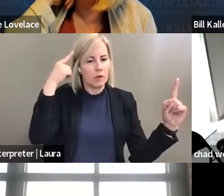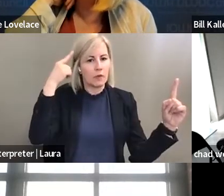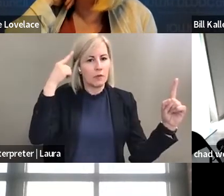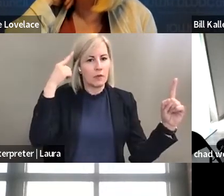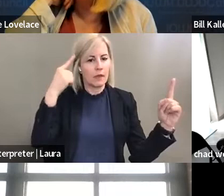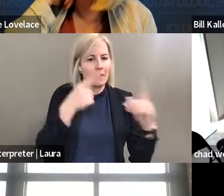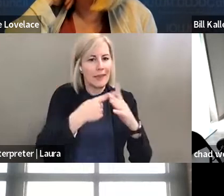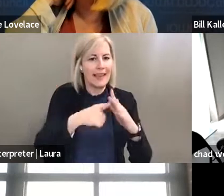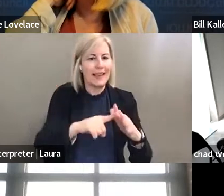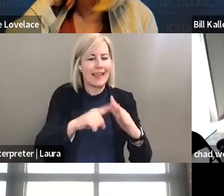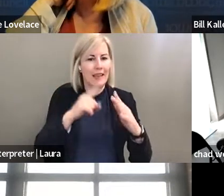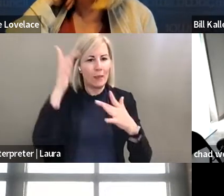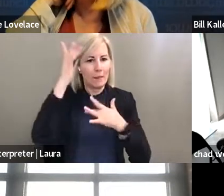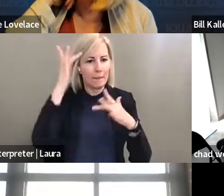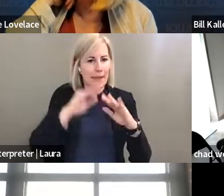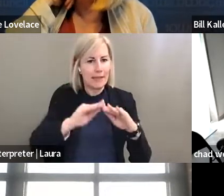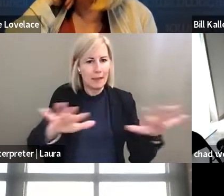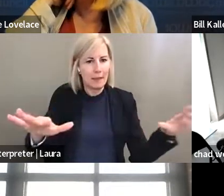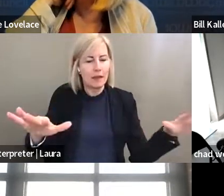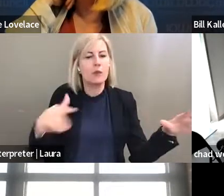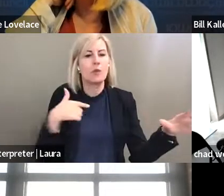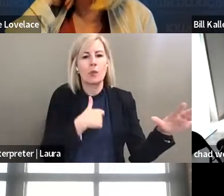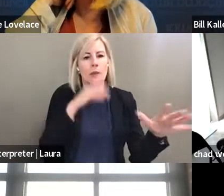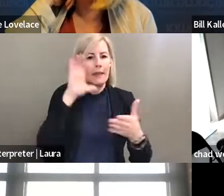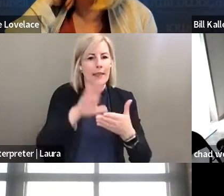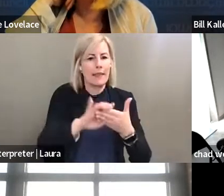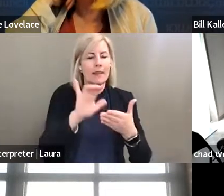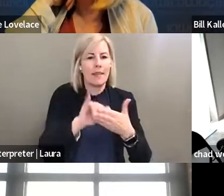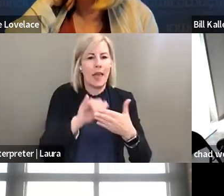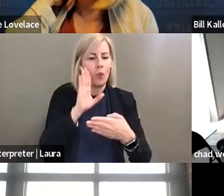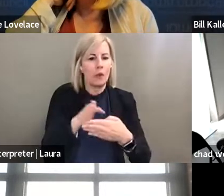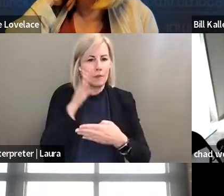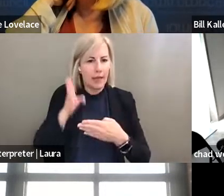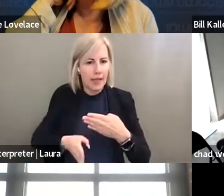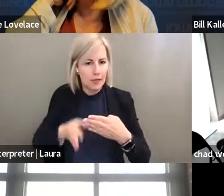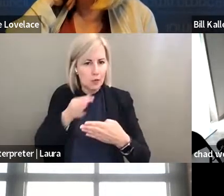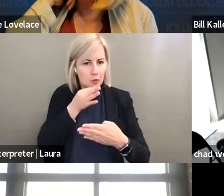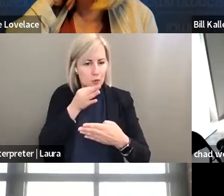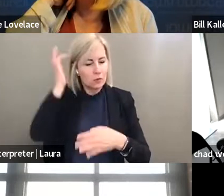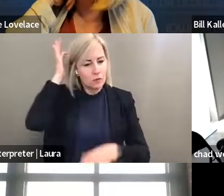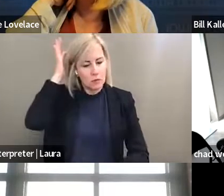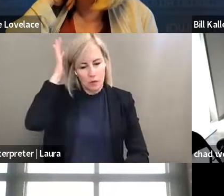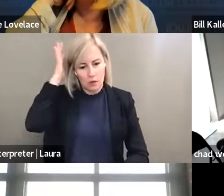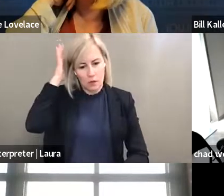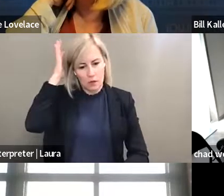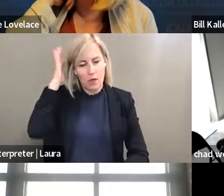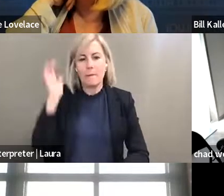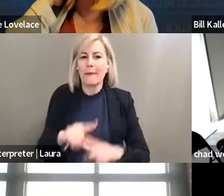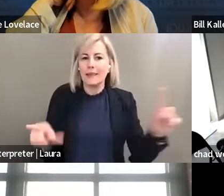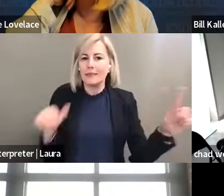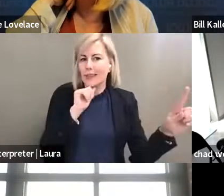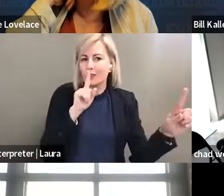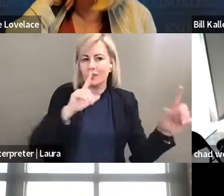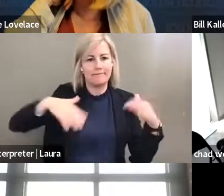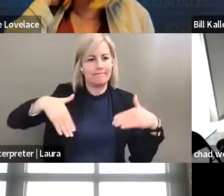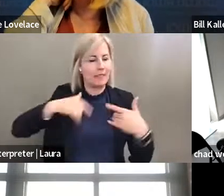in the beginning of the pandemic, we do believe that will soon come to an end. We're not sure yet, though. They have not announced